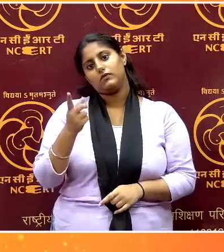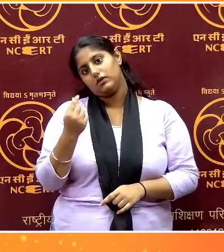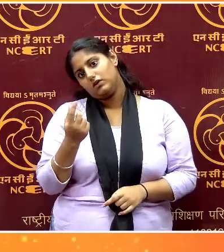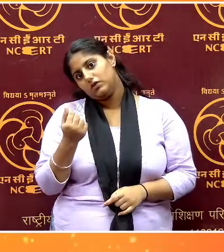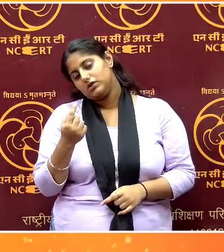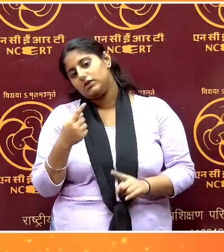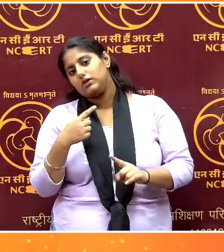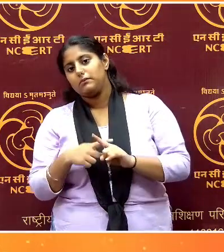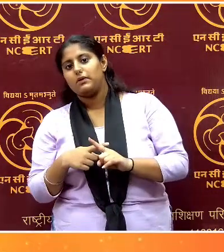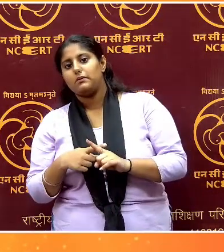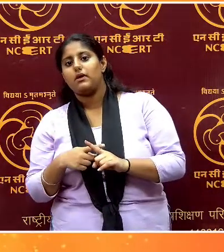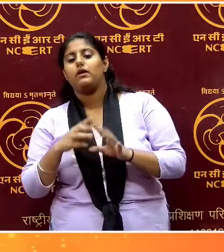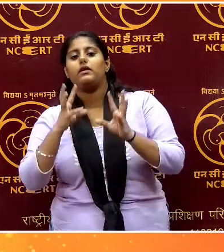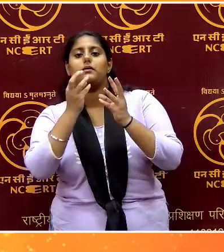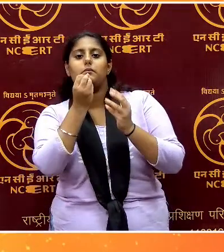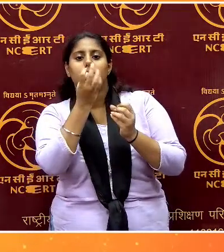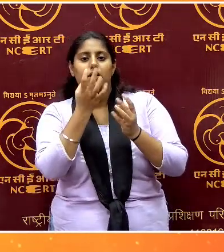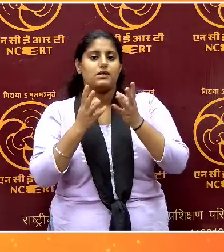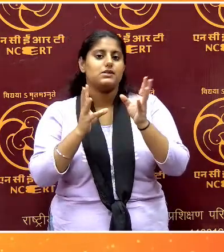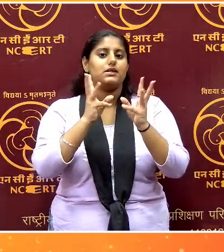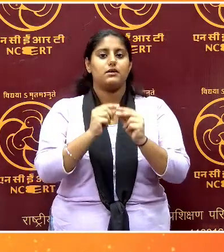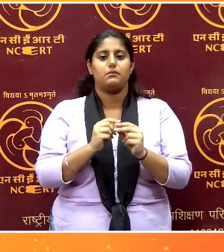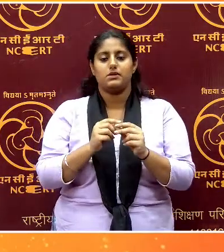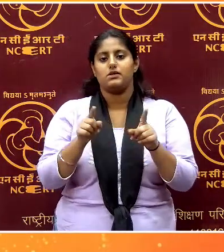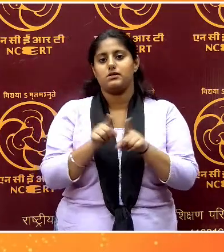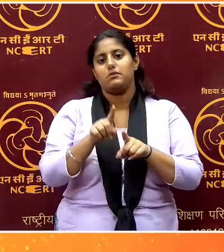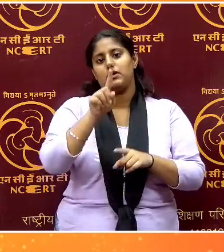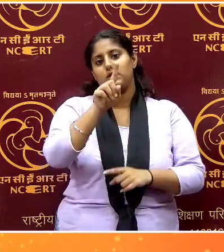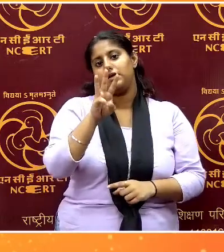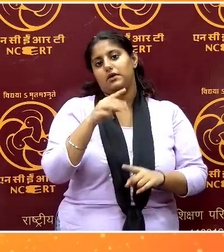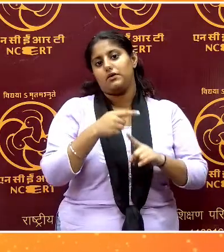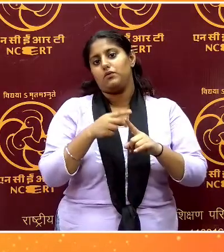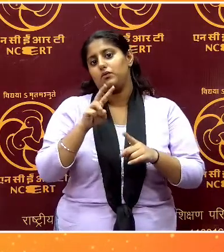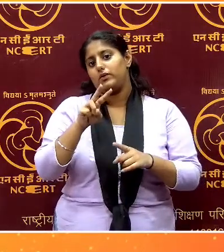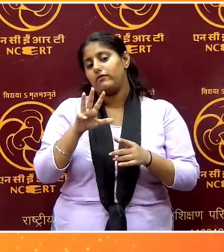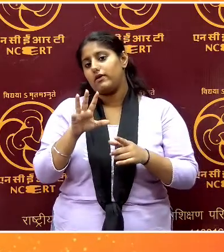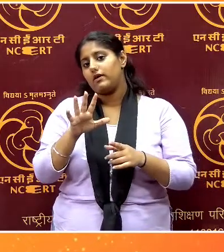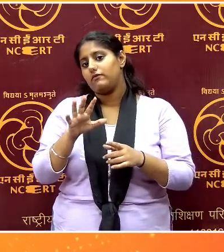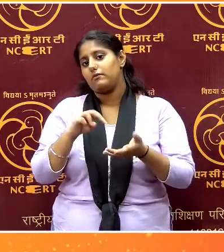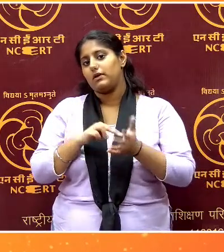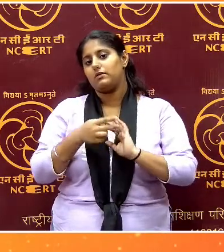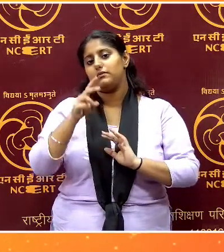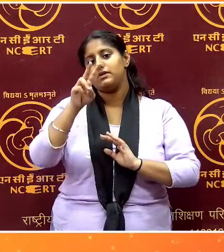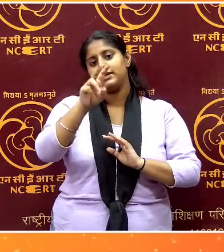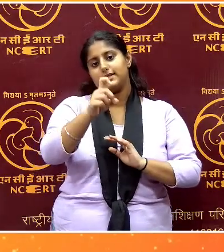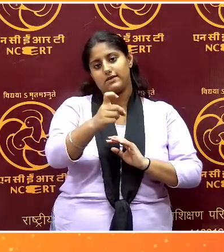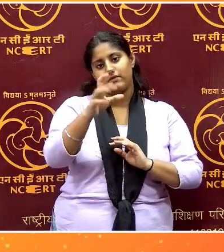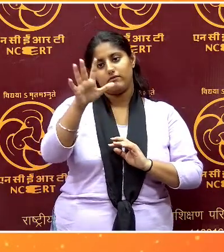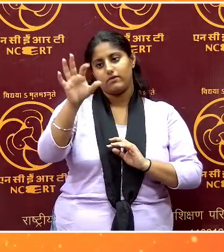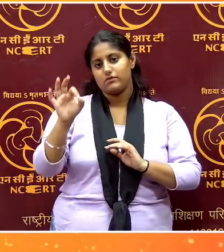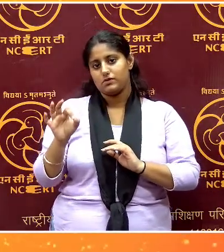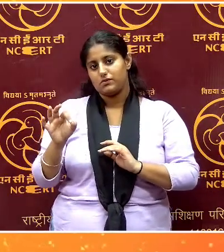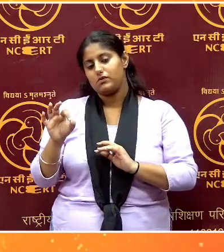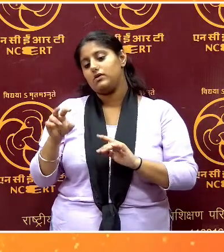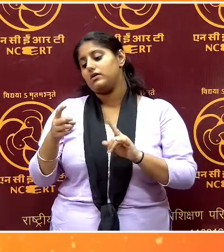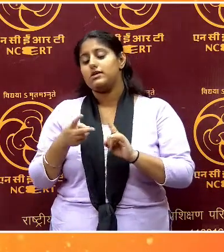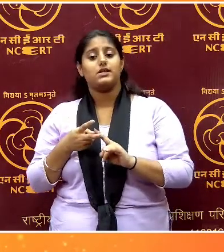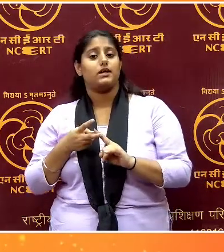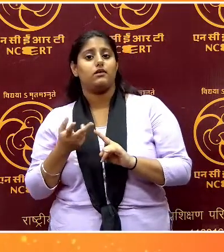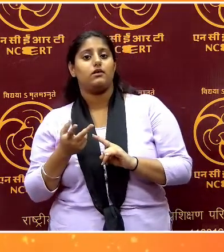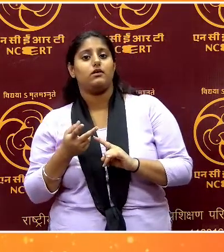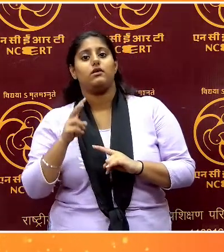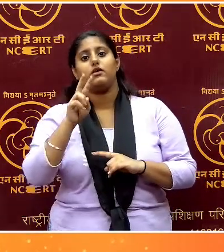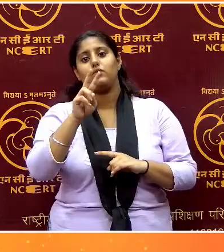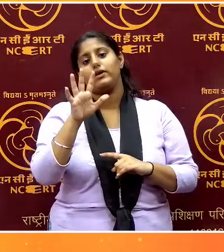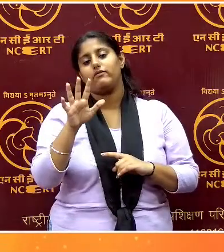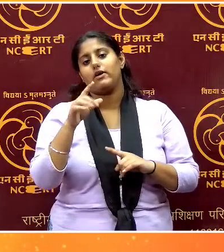with number of plants. Okay. 30 into 25 gives me 750 rupees. And for the second one, it is